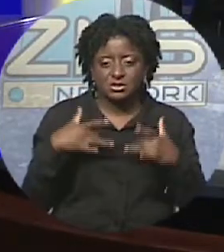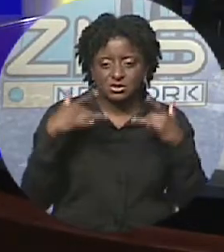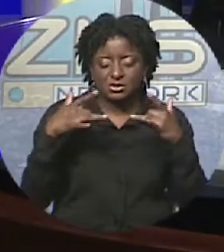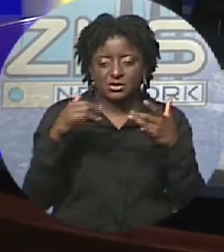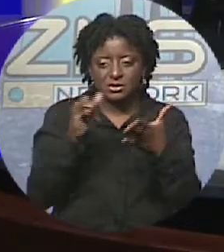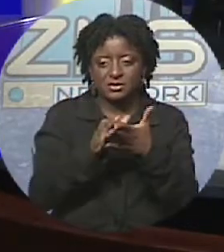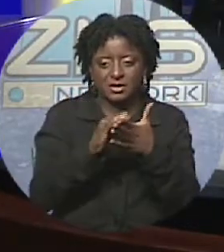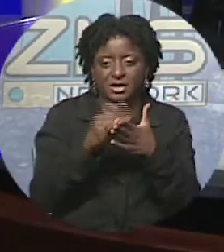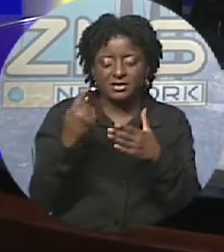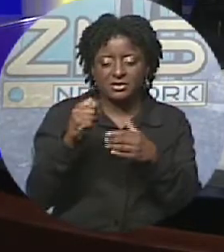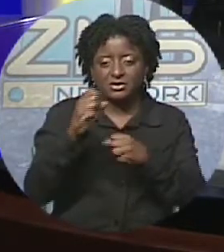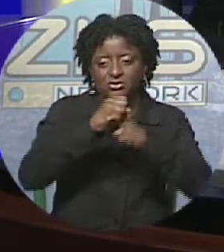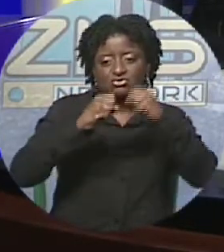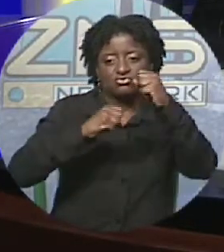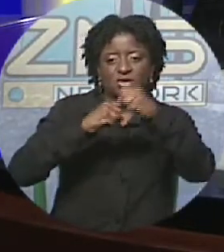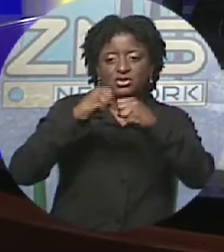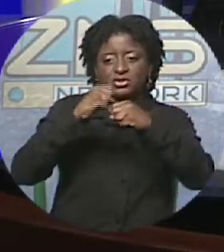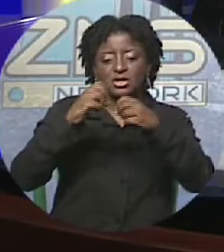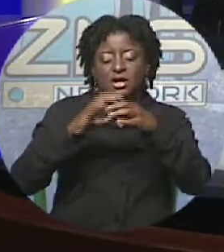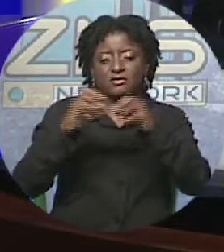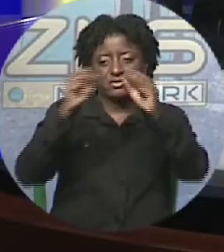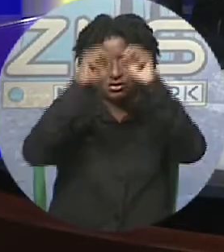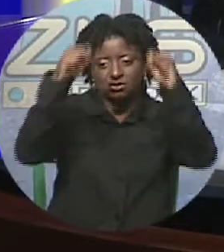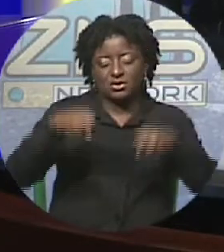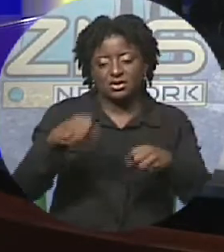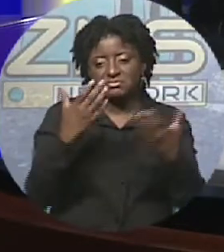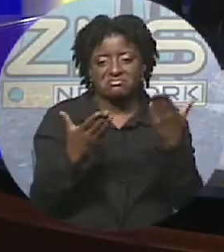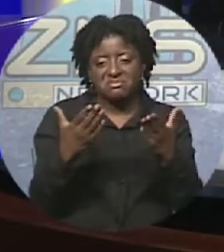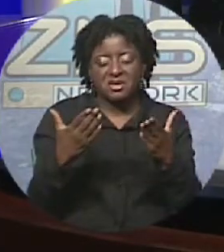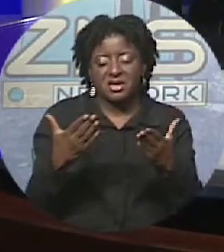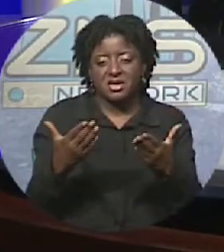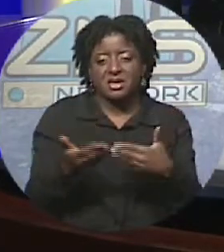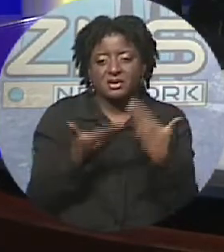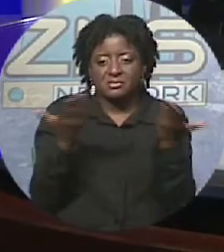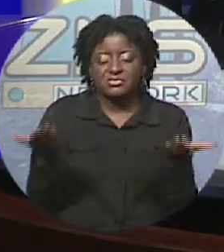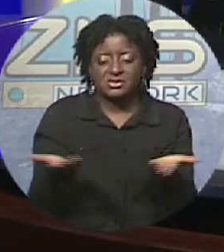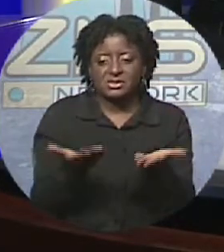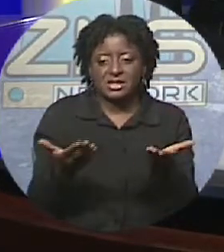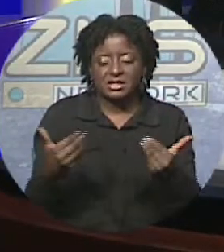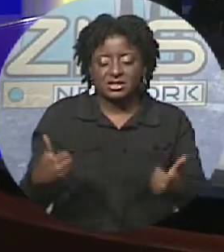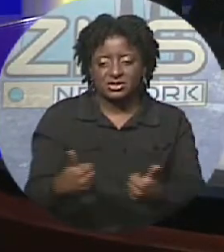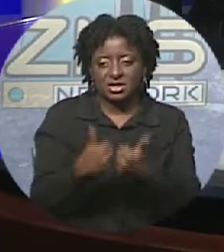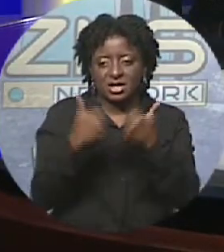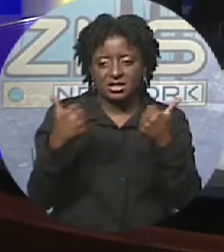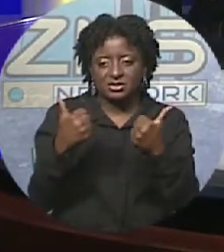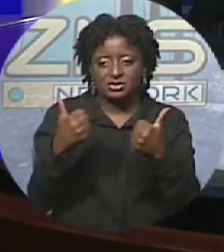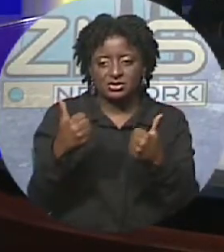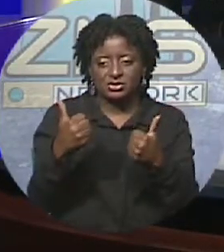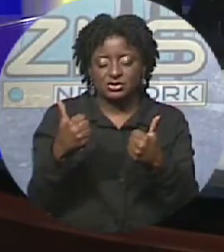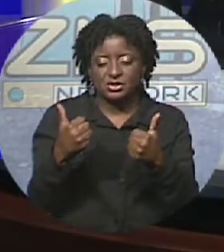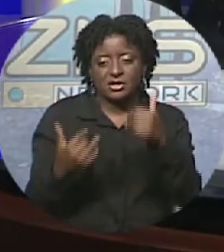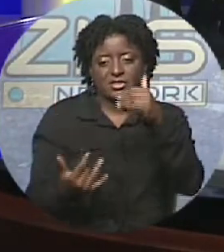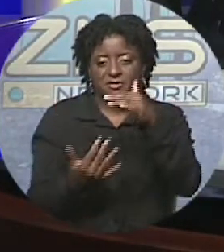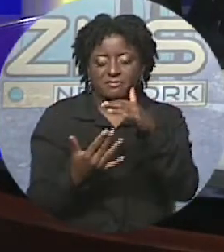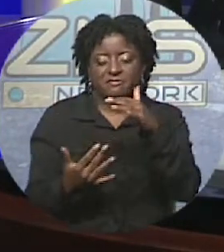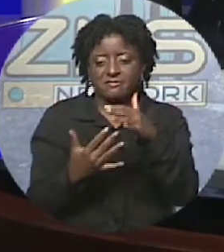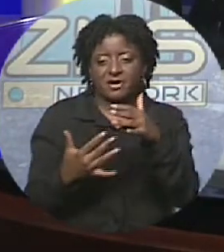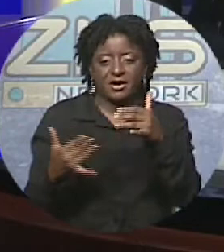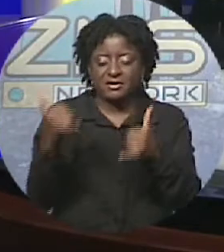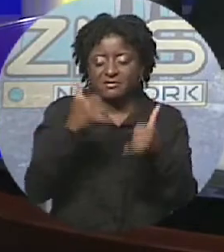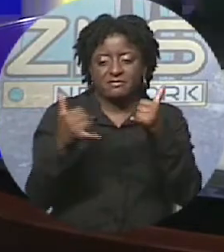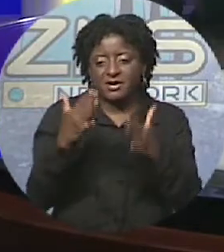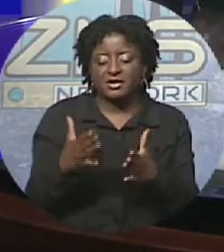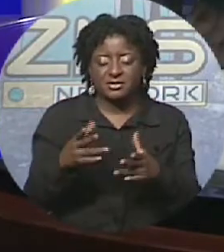present a challenge should an emergency arise. And in light of that, the officers visited the site today to carry out inspections and to share fire